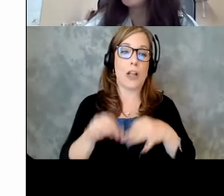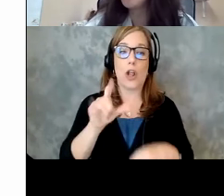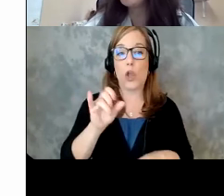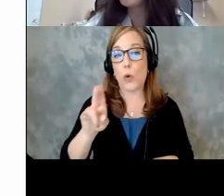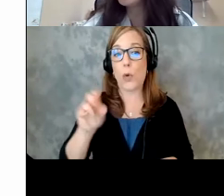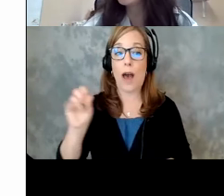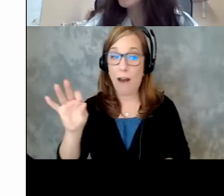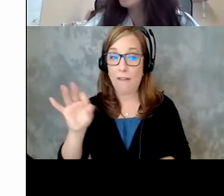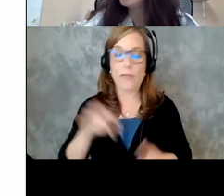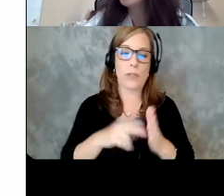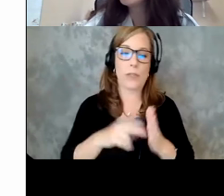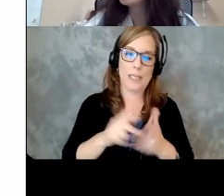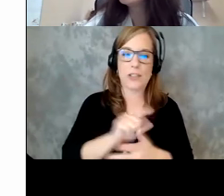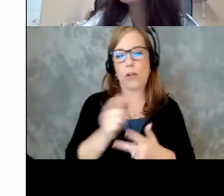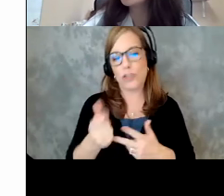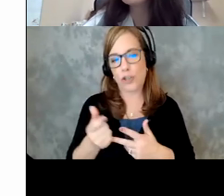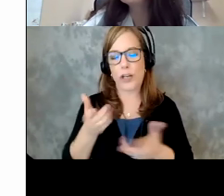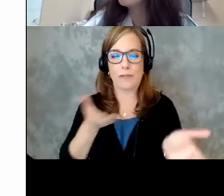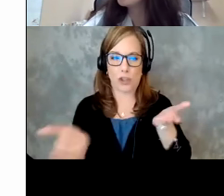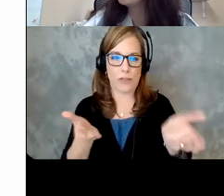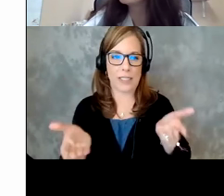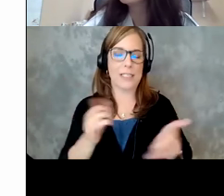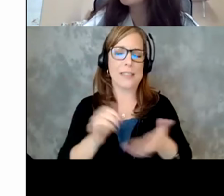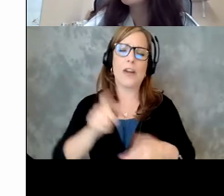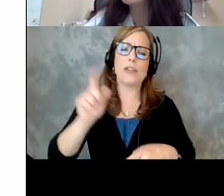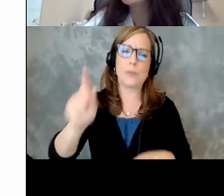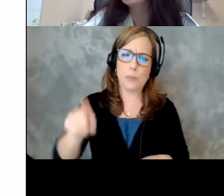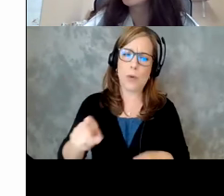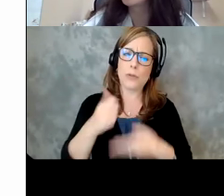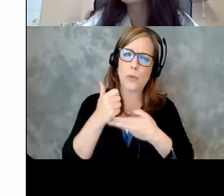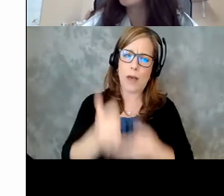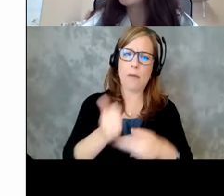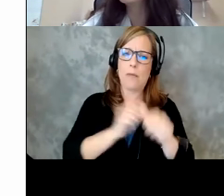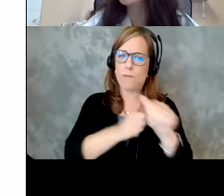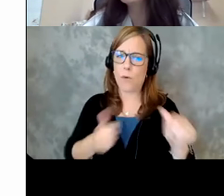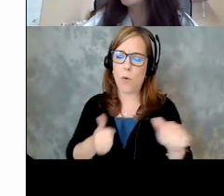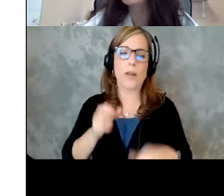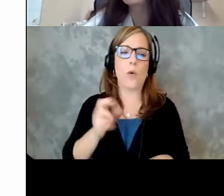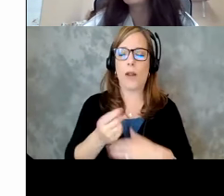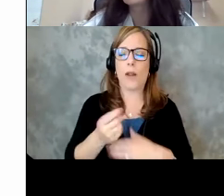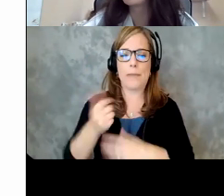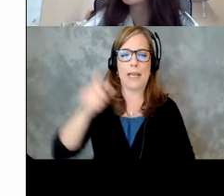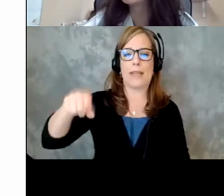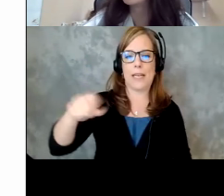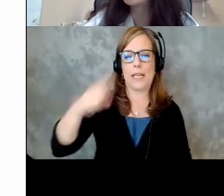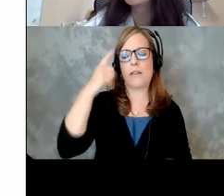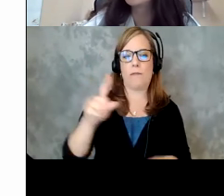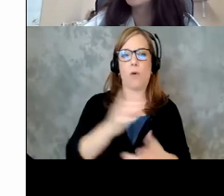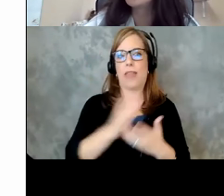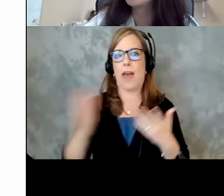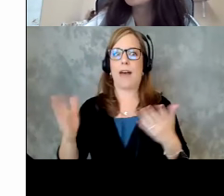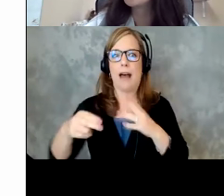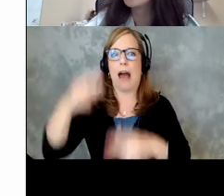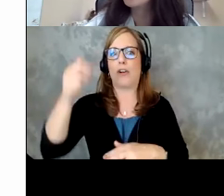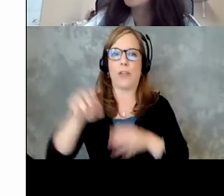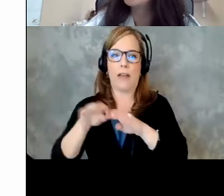state plan benefits that are intended to help avoid or eliminate the need for higher level of care or more costly